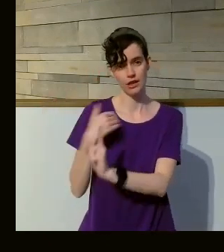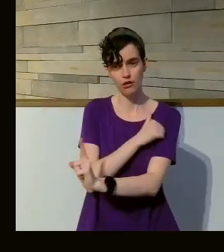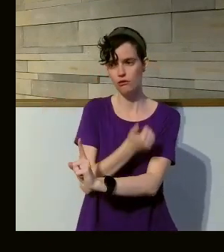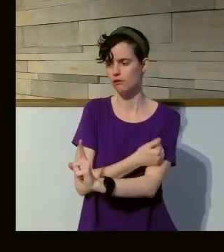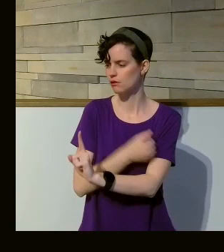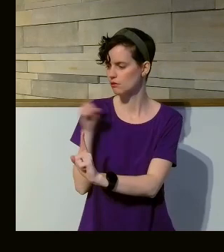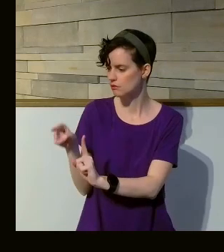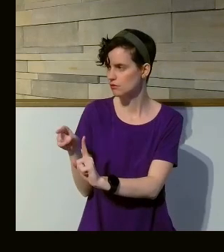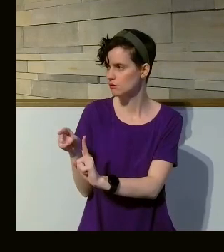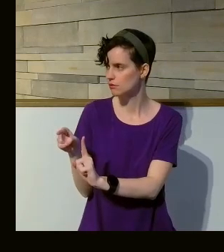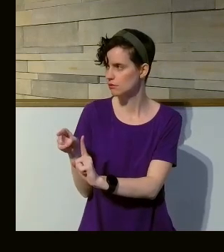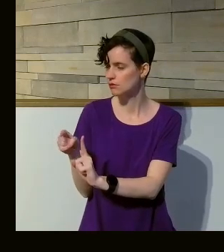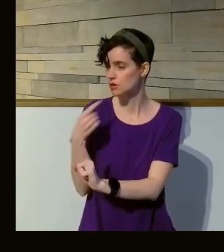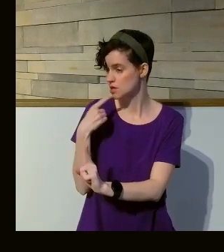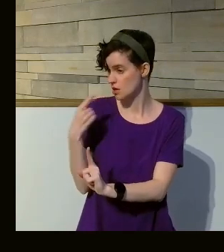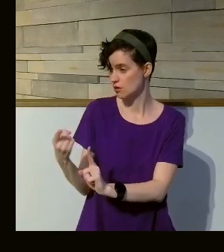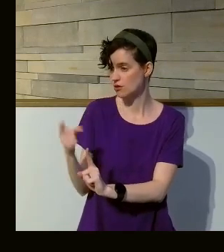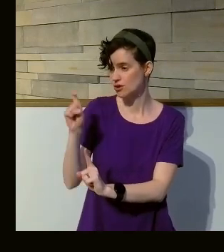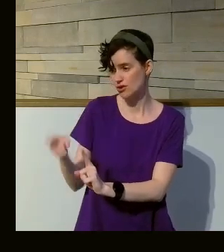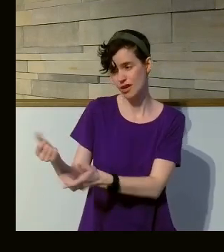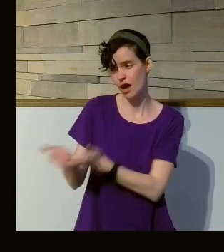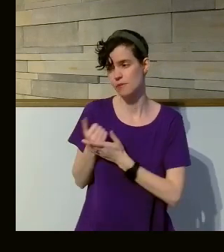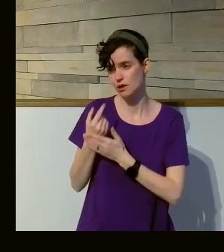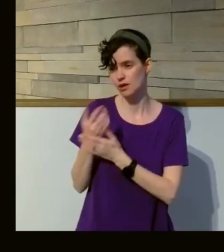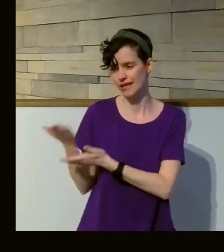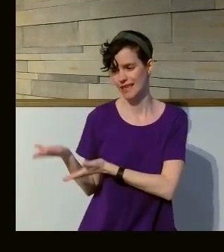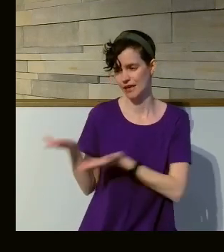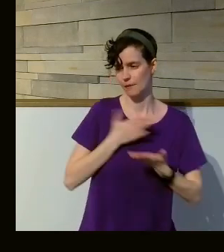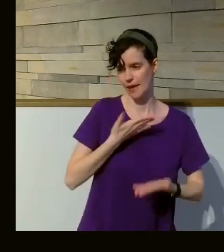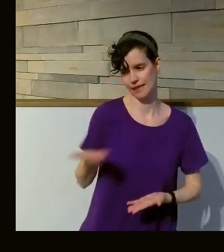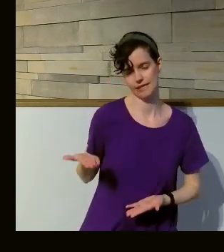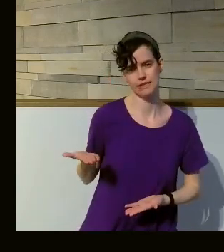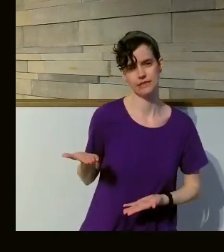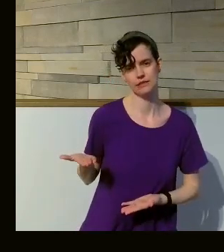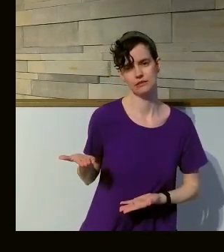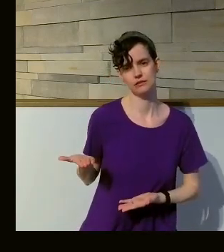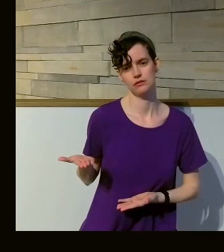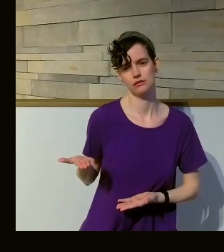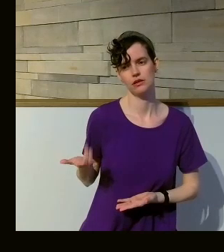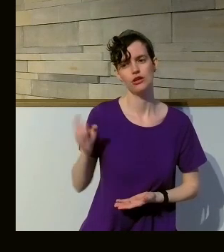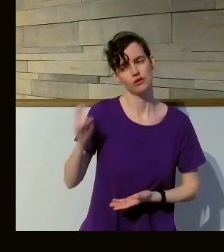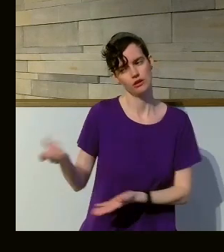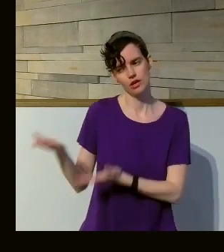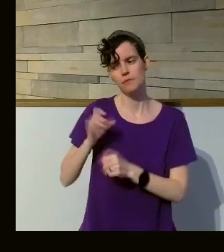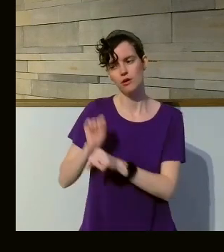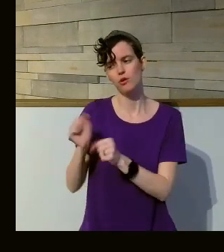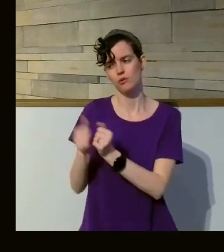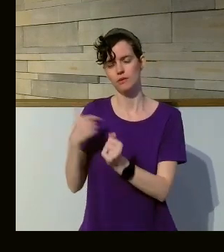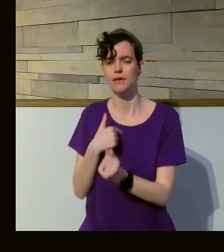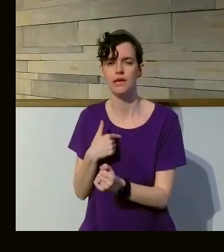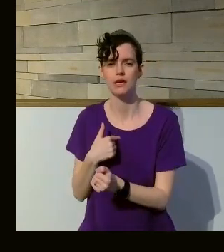to come and tell you, you have to help me carry my things, all right? You have to come and work with